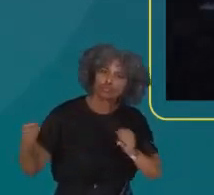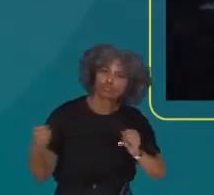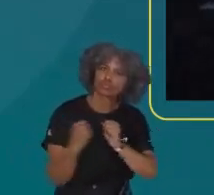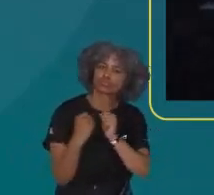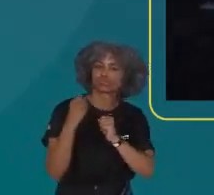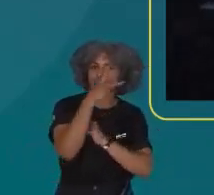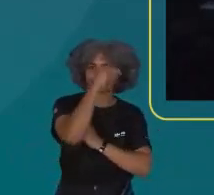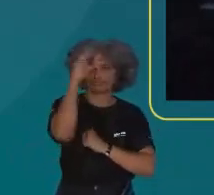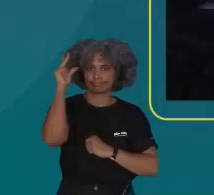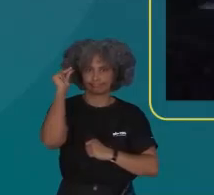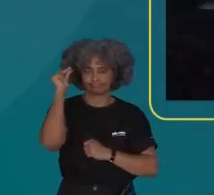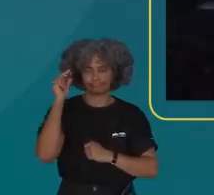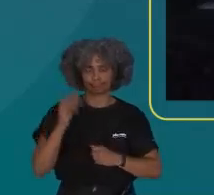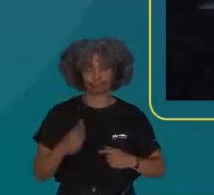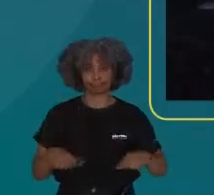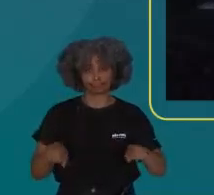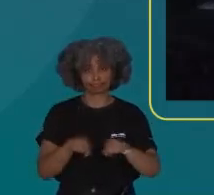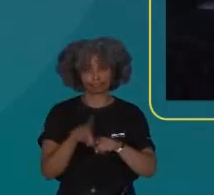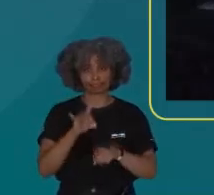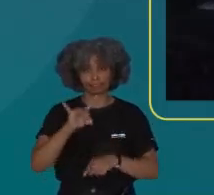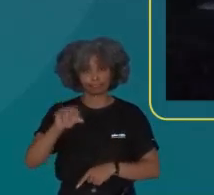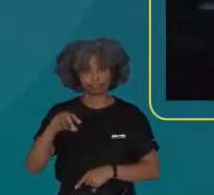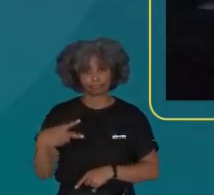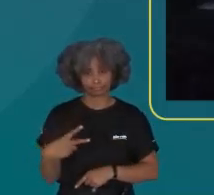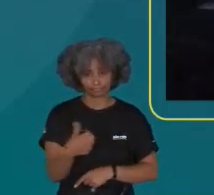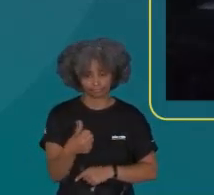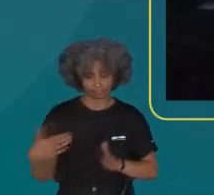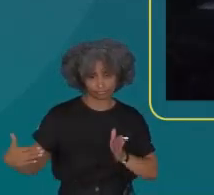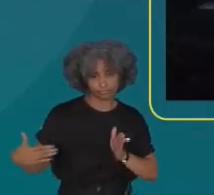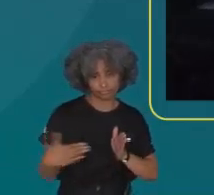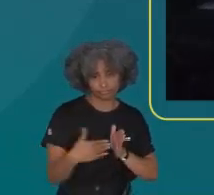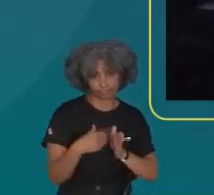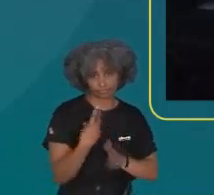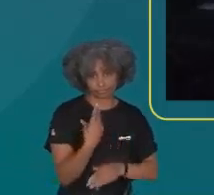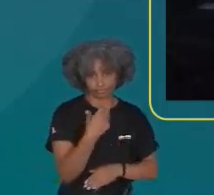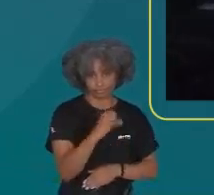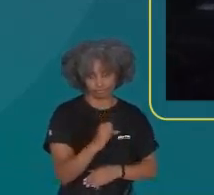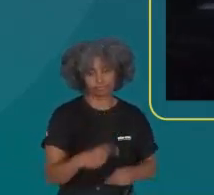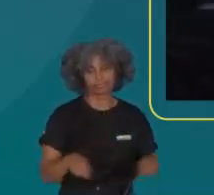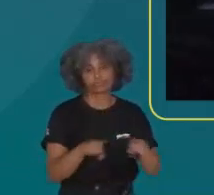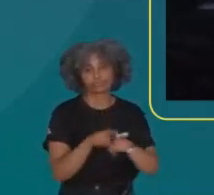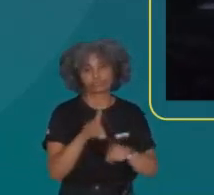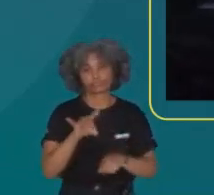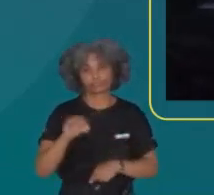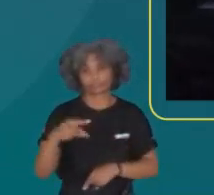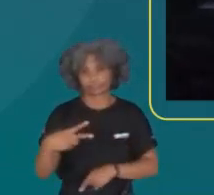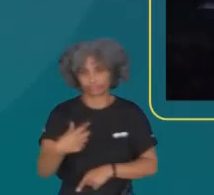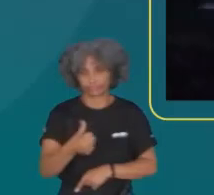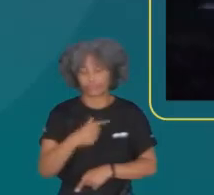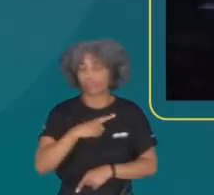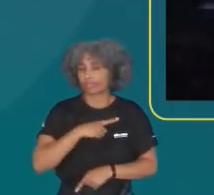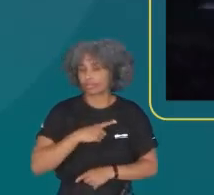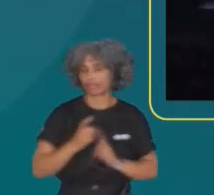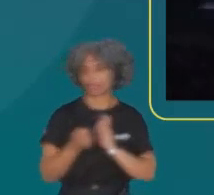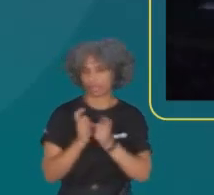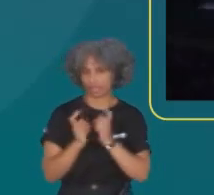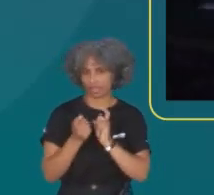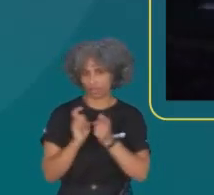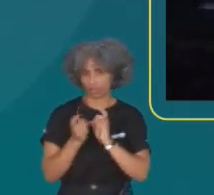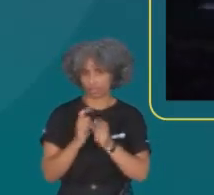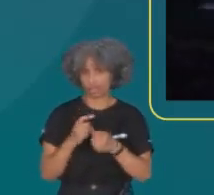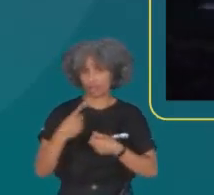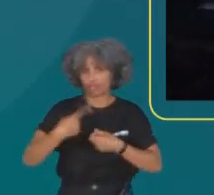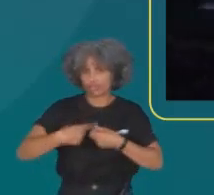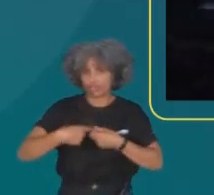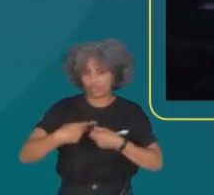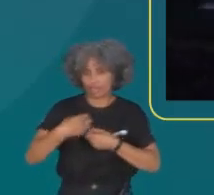26th, and from the 26th to the 28th. At the 26th, we're going to have a cities and a subnational summit in